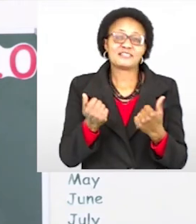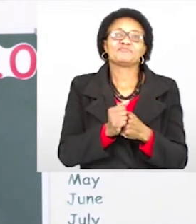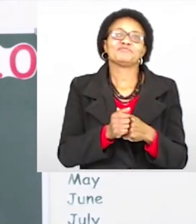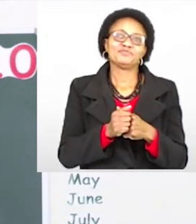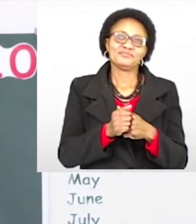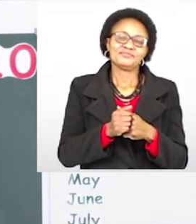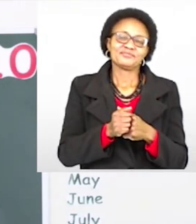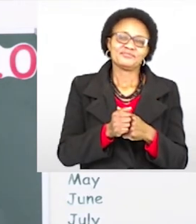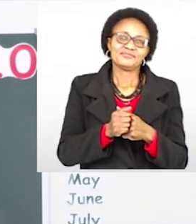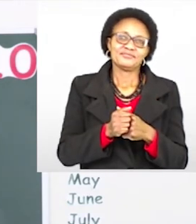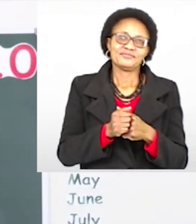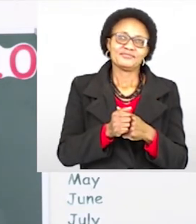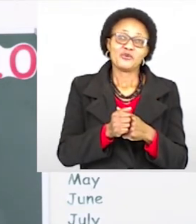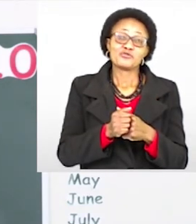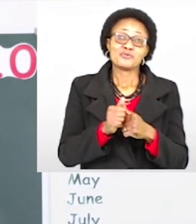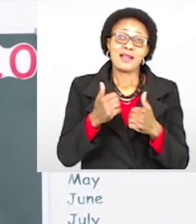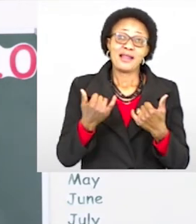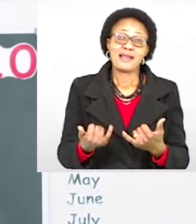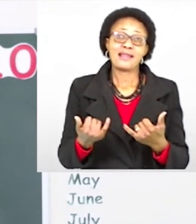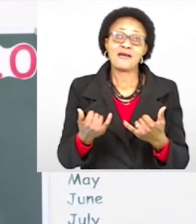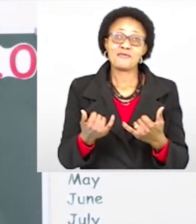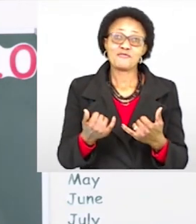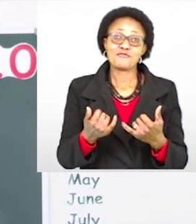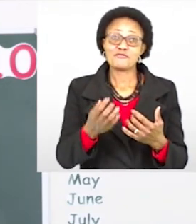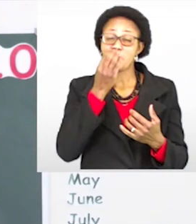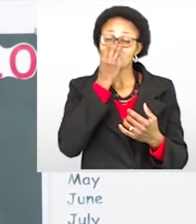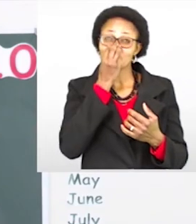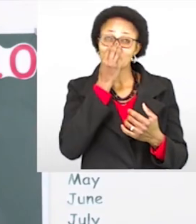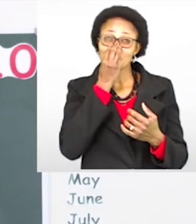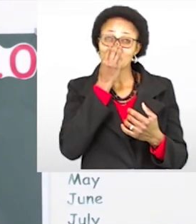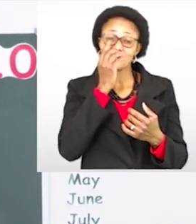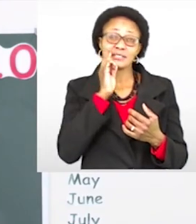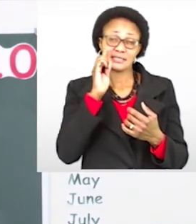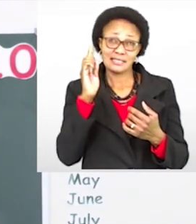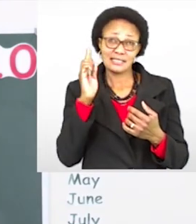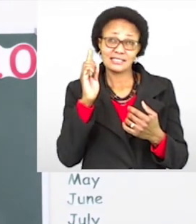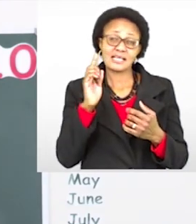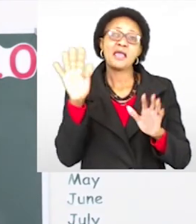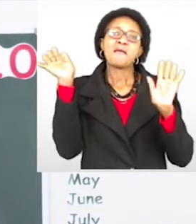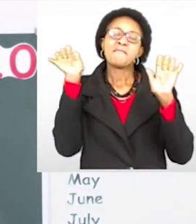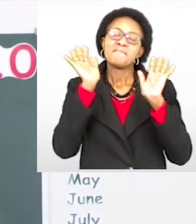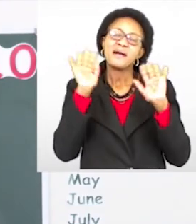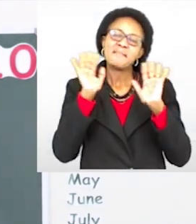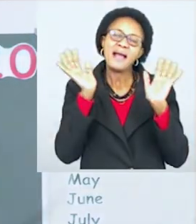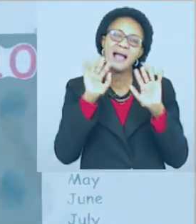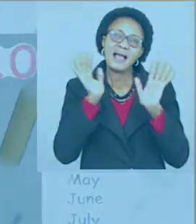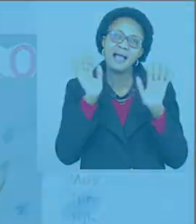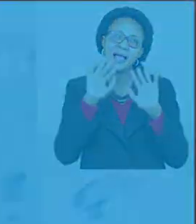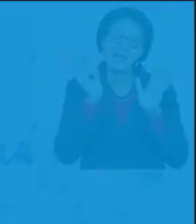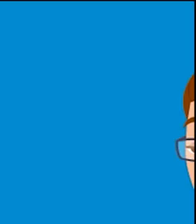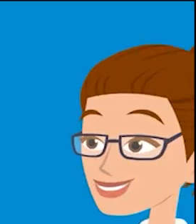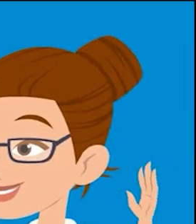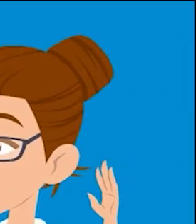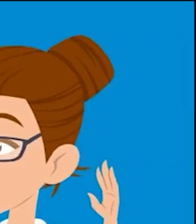green. So, from Zoe and I, we would like to say goodbye.